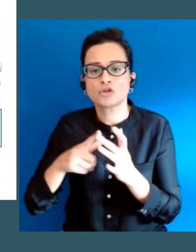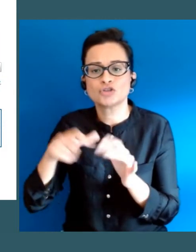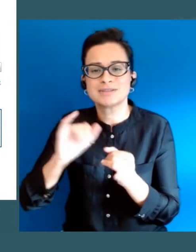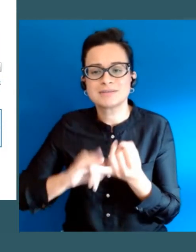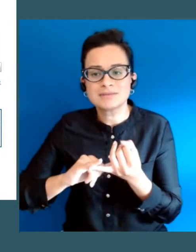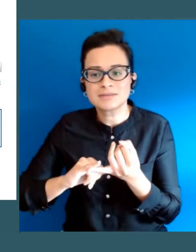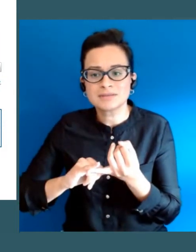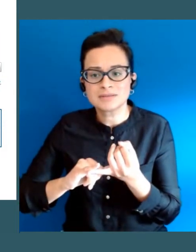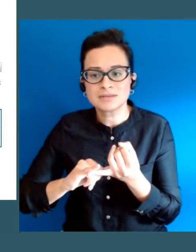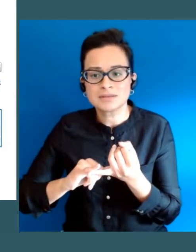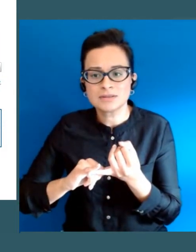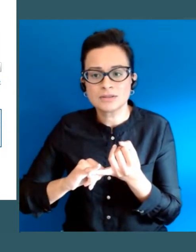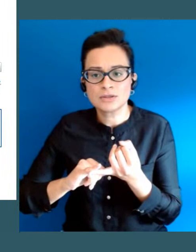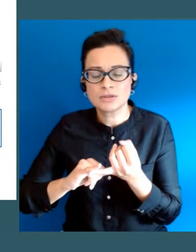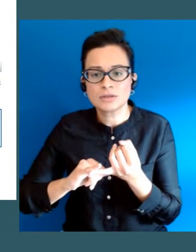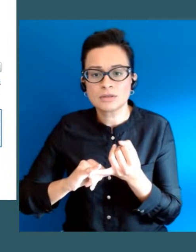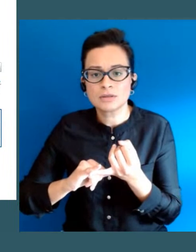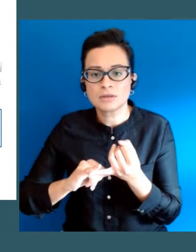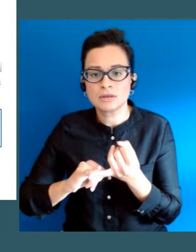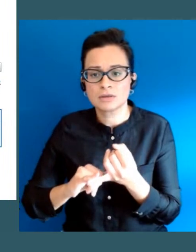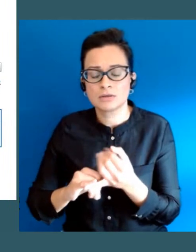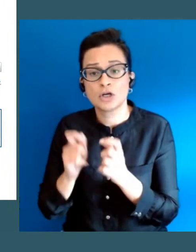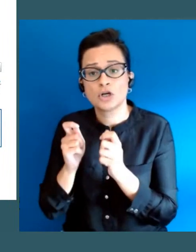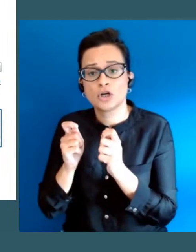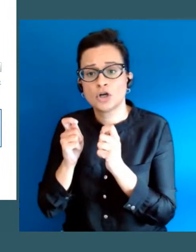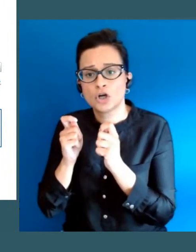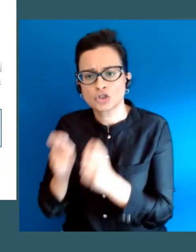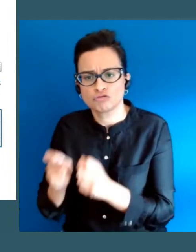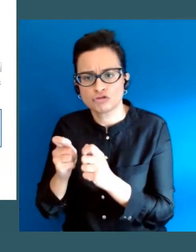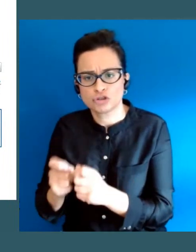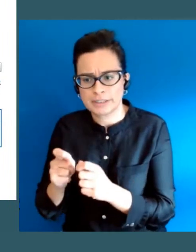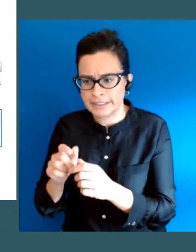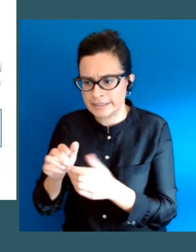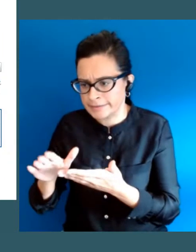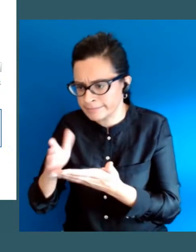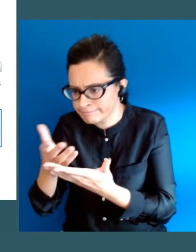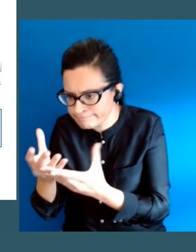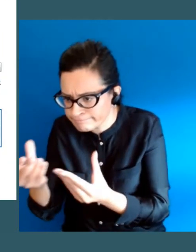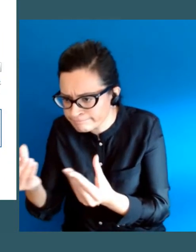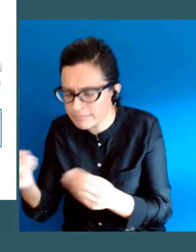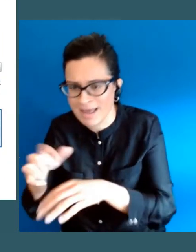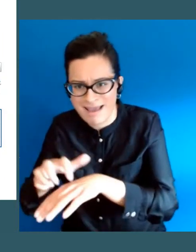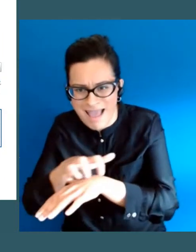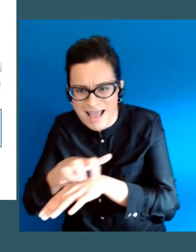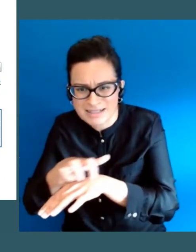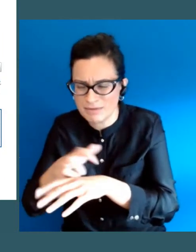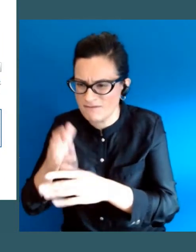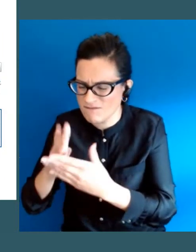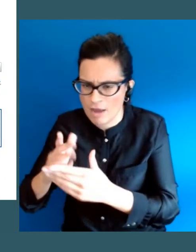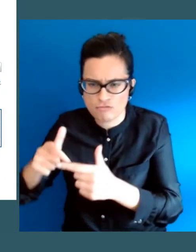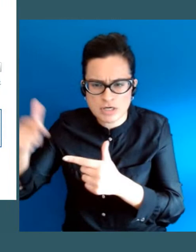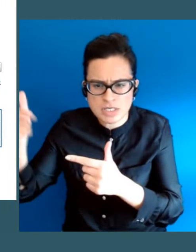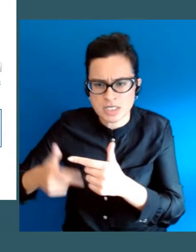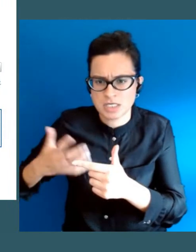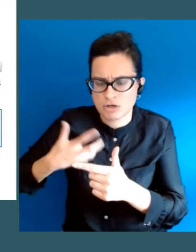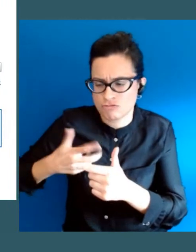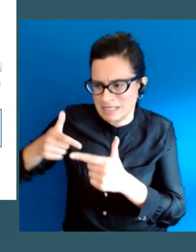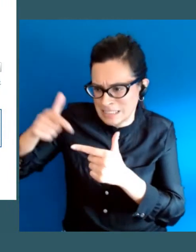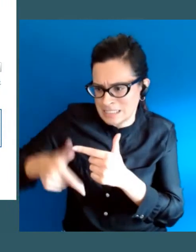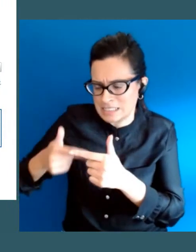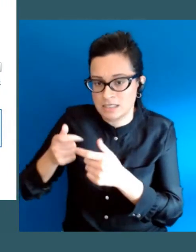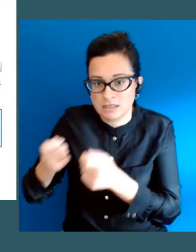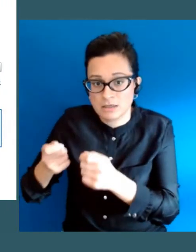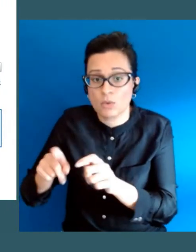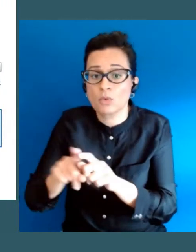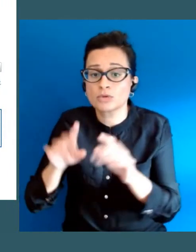treating eczema aggressively, epicutaneous immunotherapy, and use of probiotics, amongst